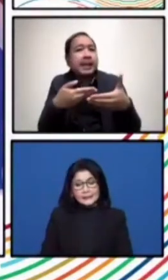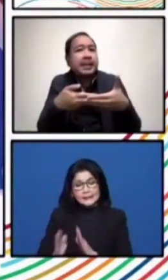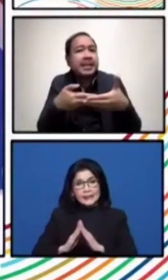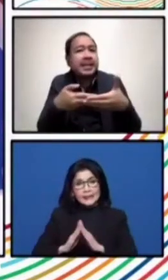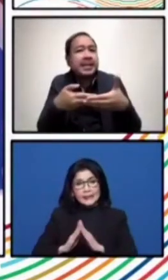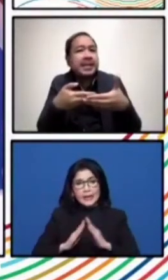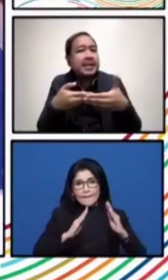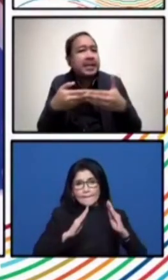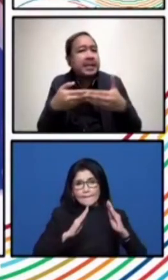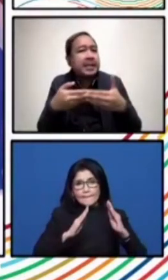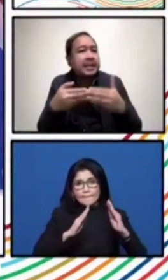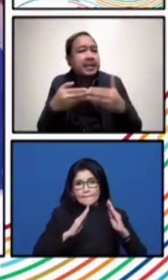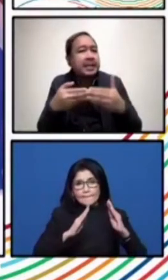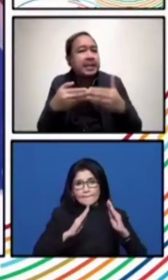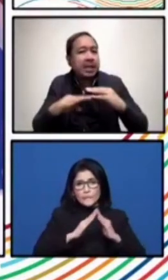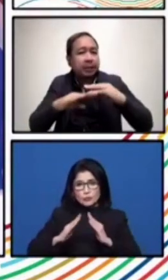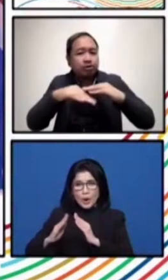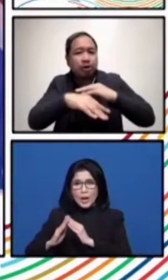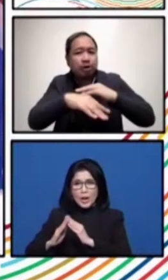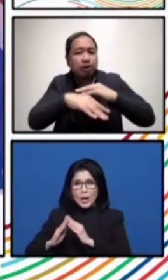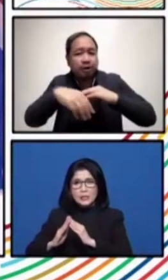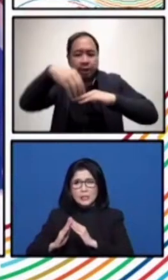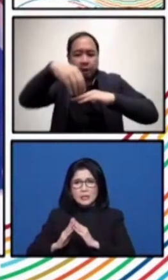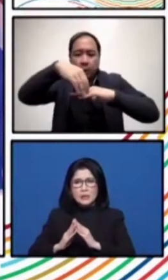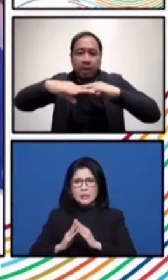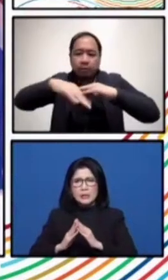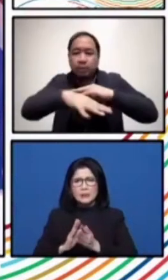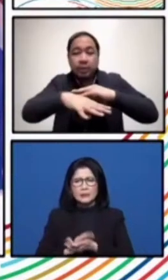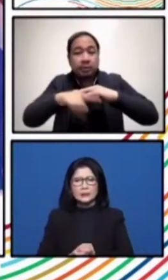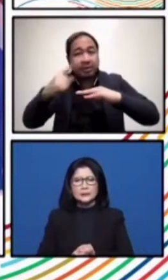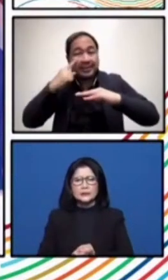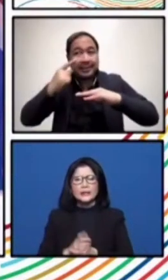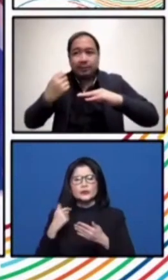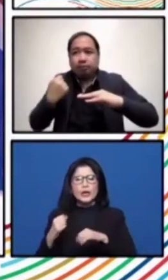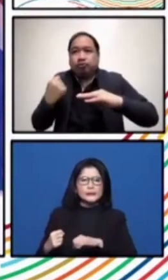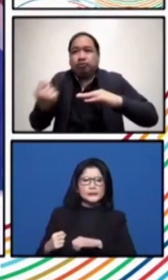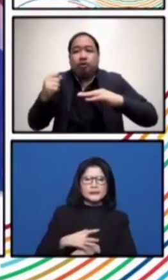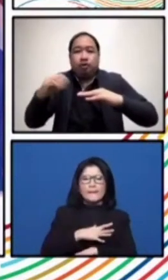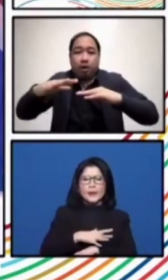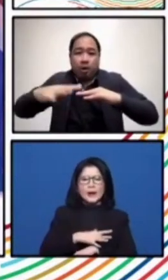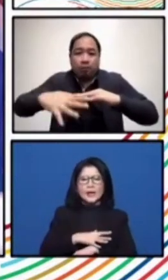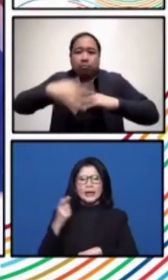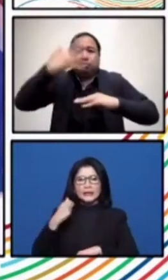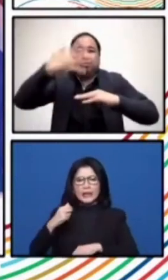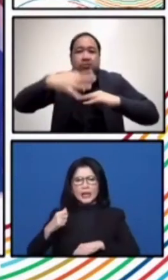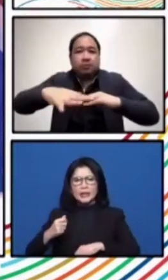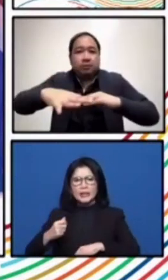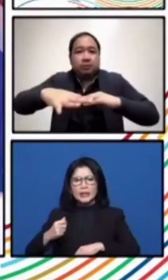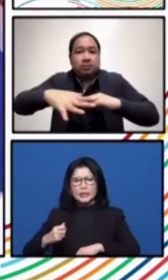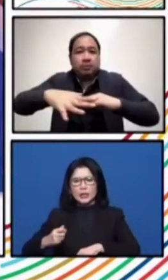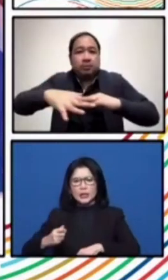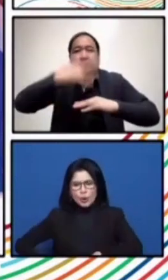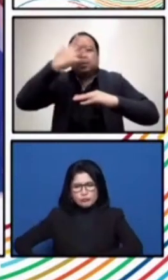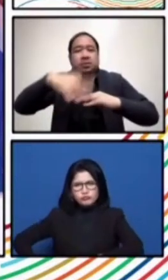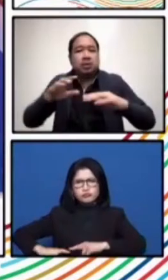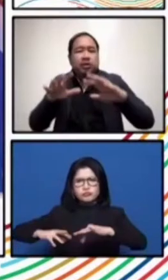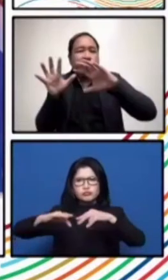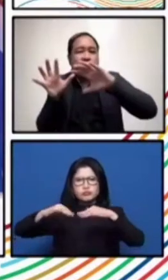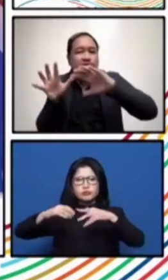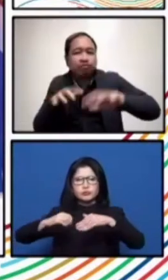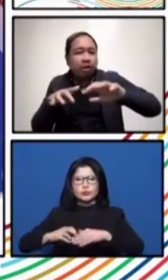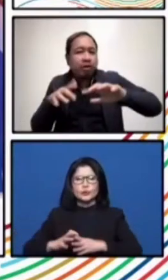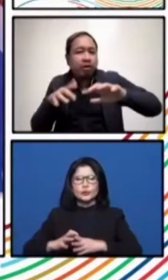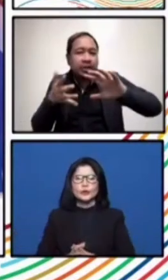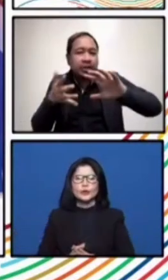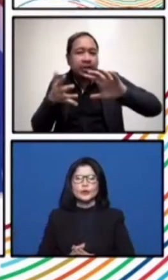Devastation from impacts such as coastal flooding and Storm surges as the sea level rises and this is